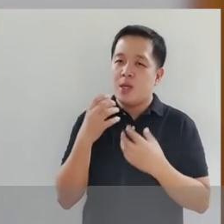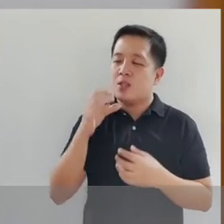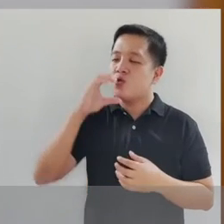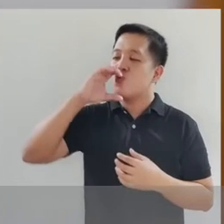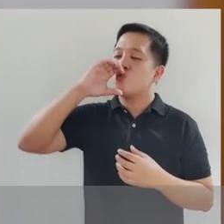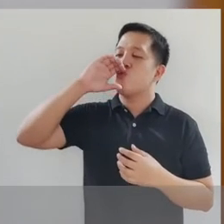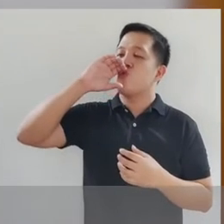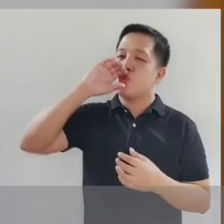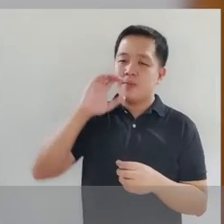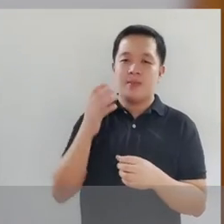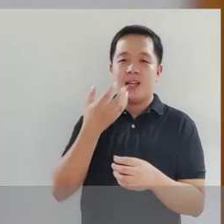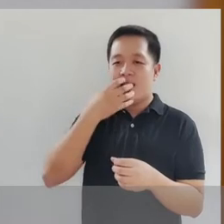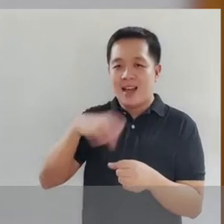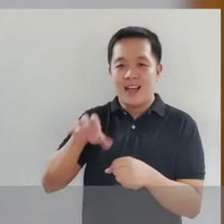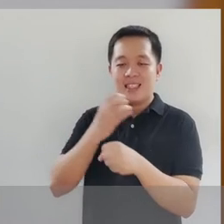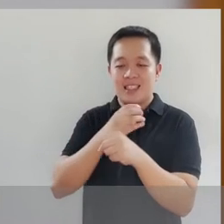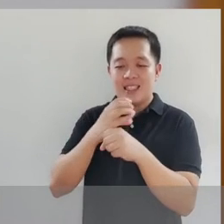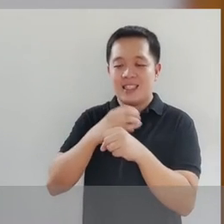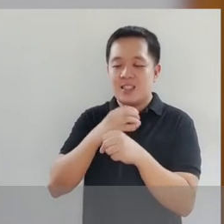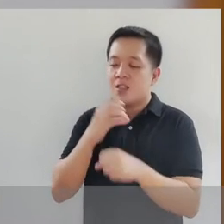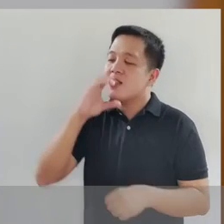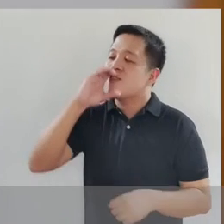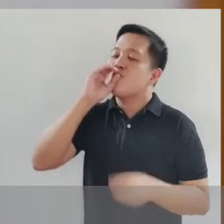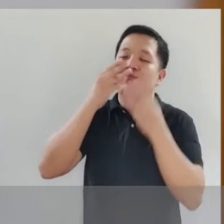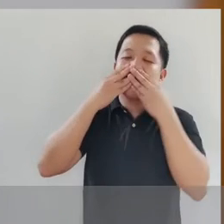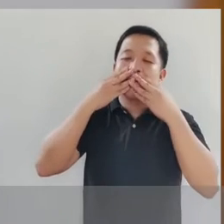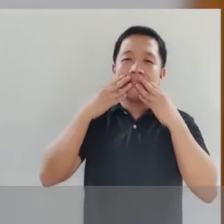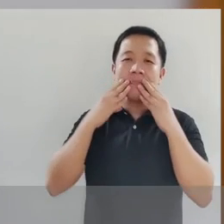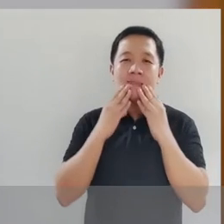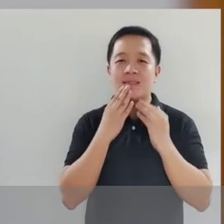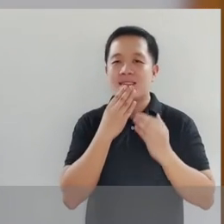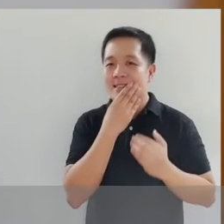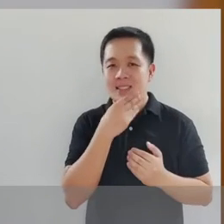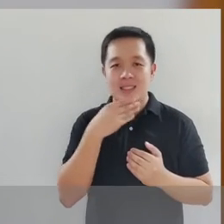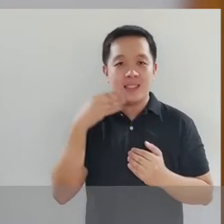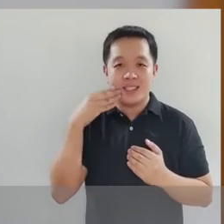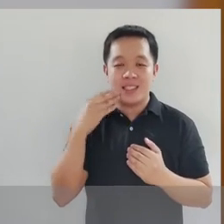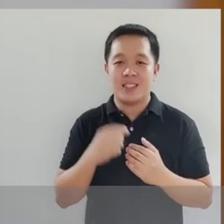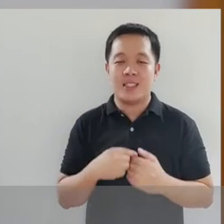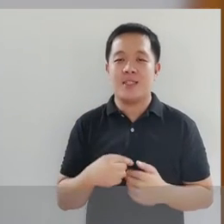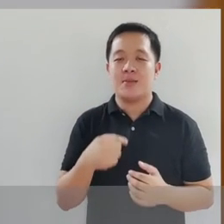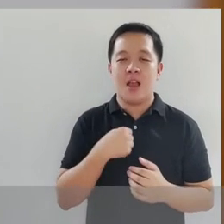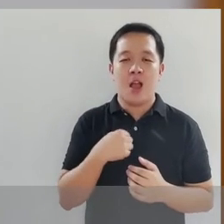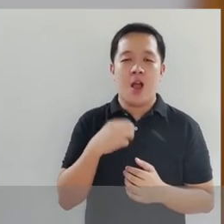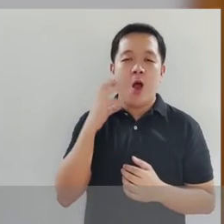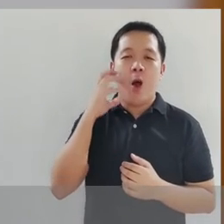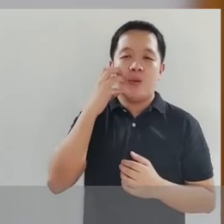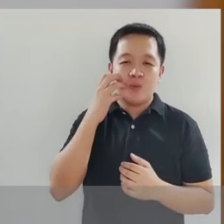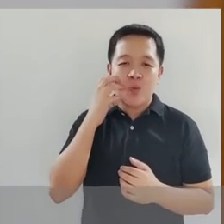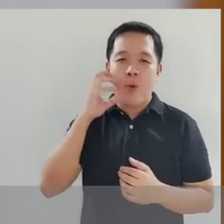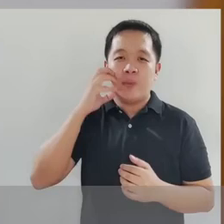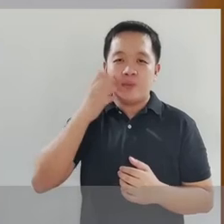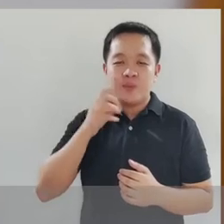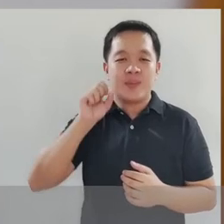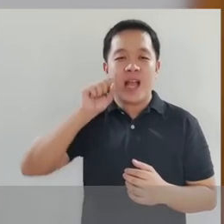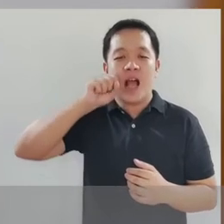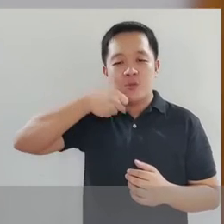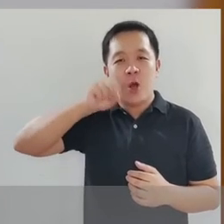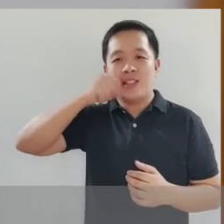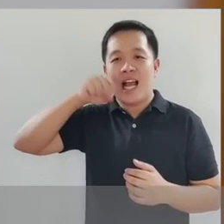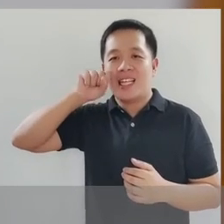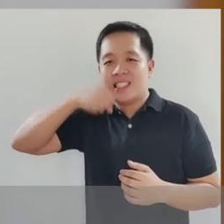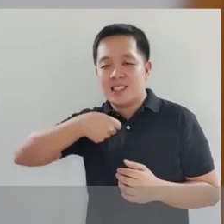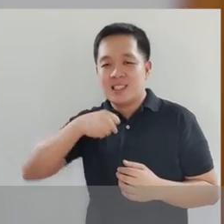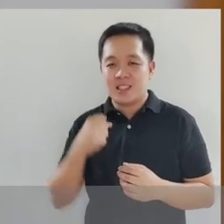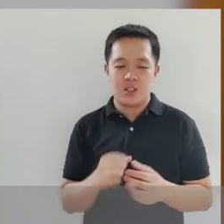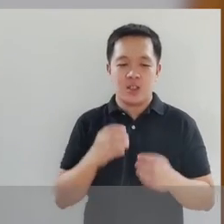to drink hot chocolate and get froth all around my lips. I love to chew cold